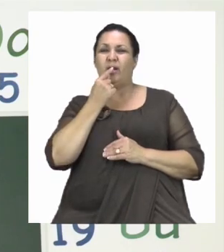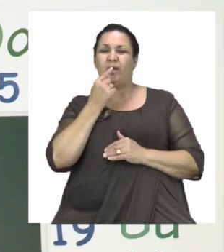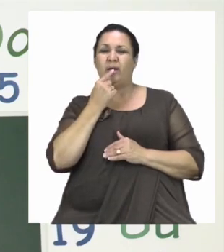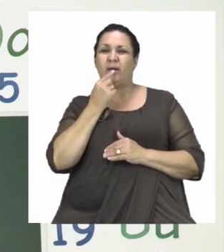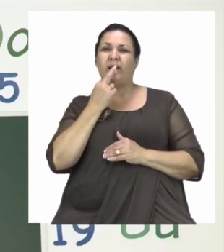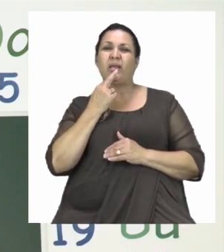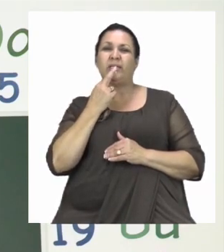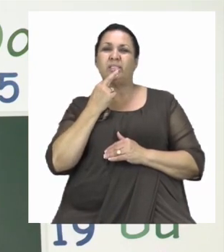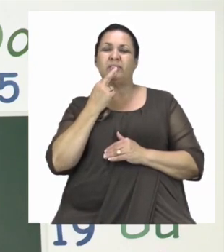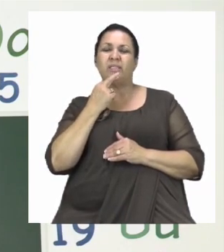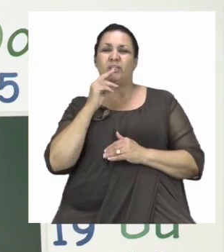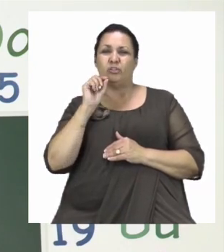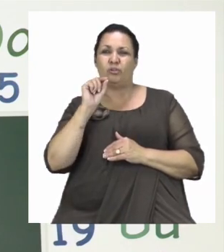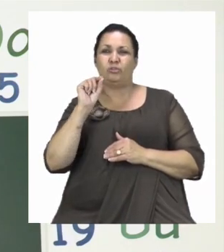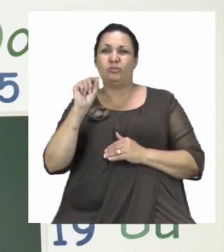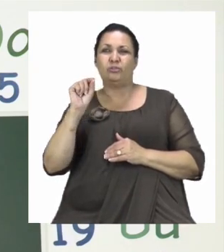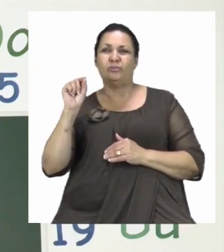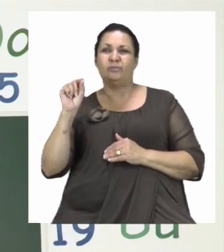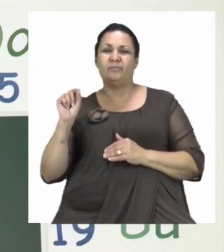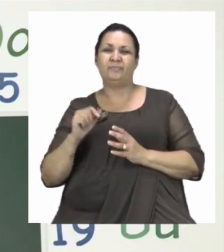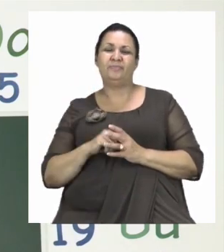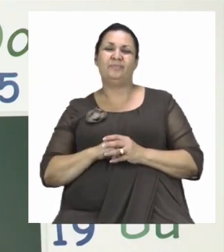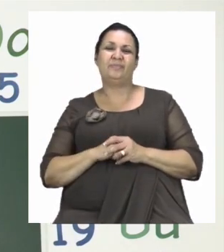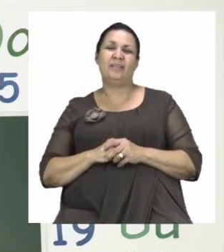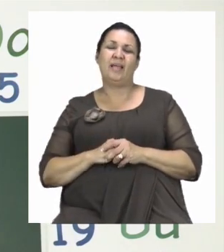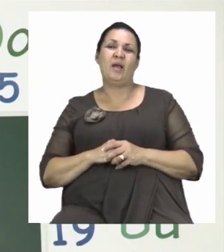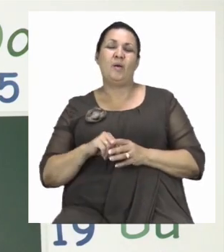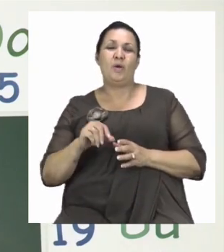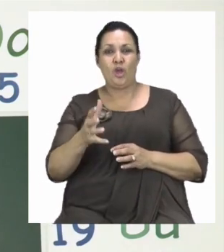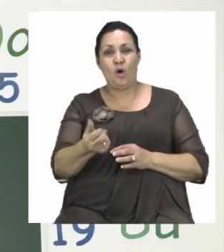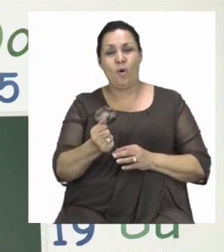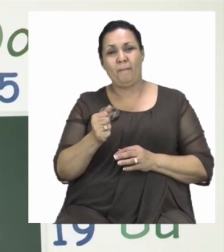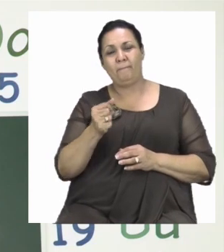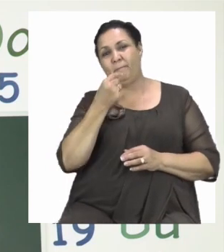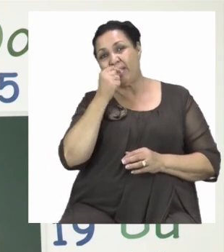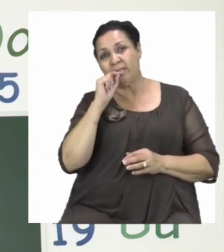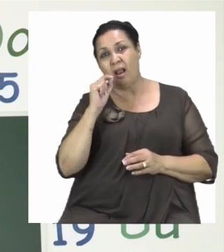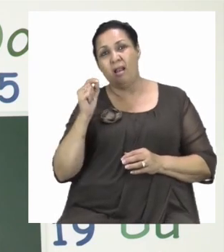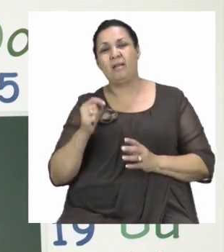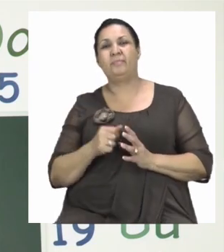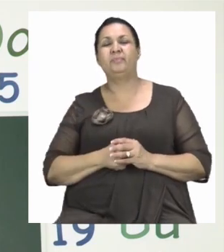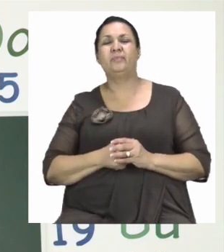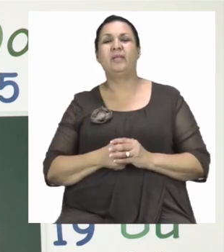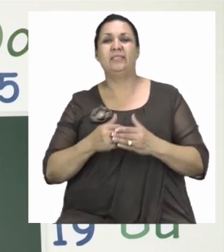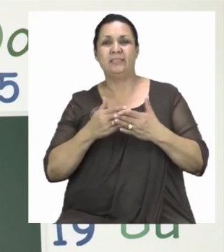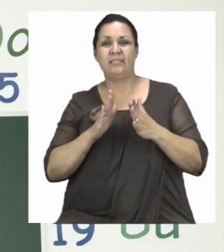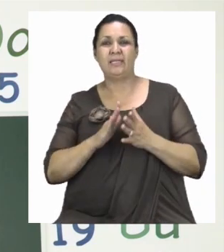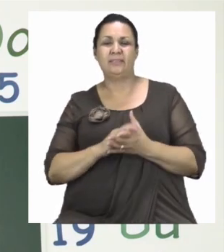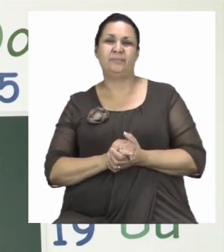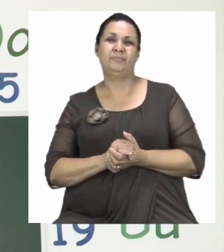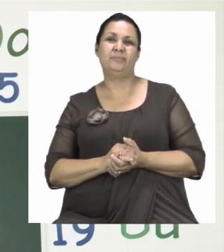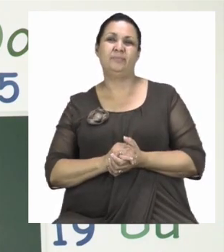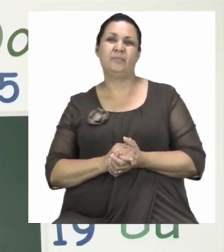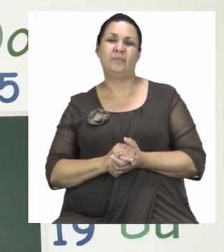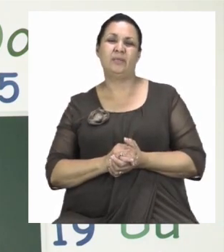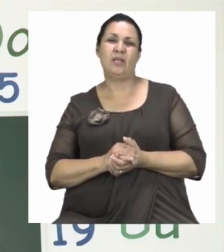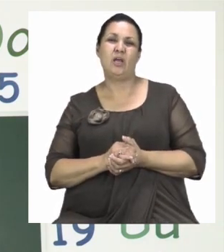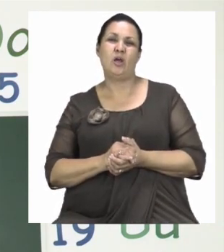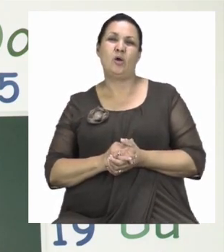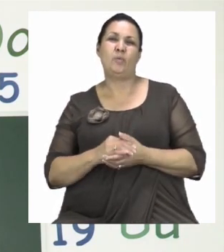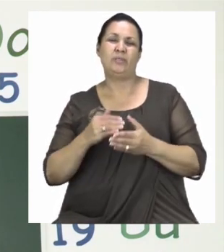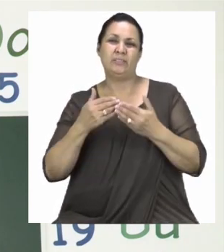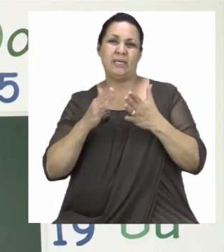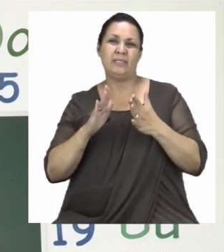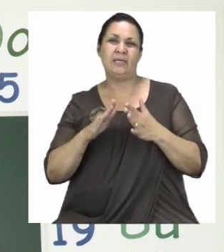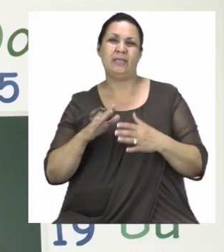Okay, are you ready? With your pencil, let's go. We are starting at 1, so